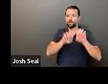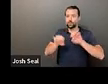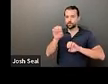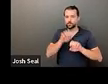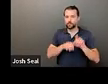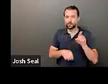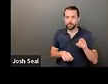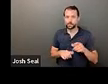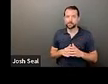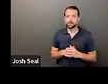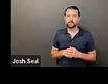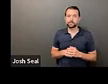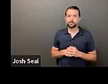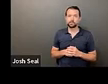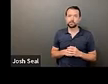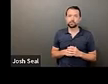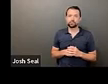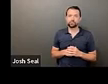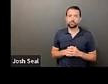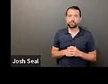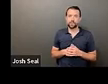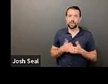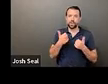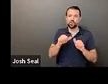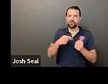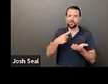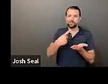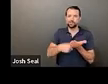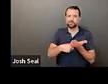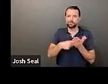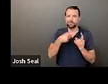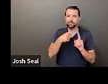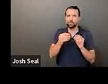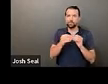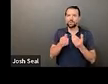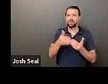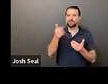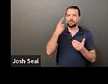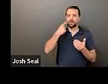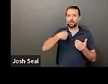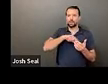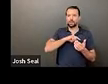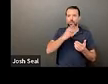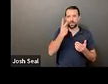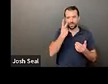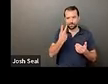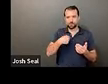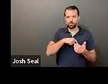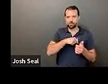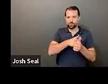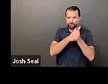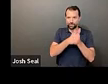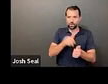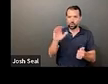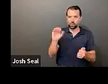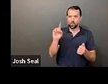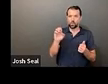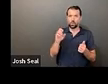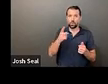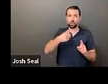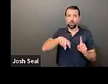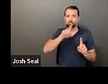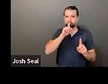able to identify and talk about the findings, it just makes it easier for us, but you do not have to memorize the codes or anything like that.